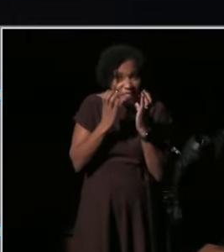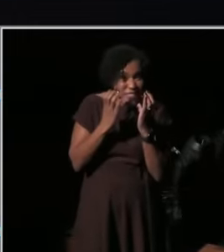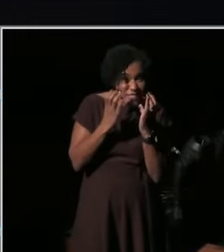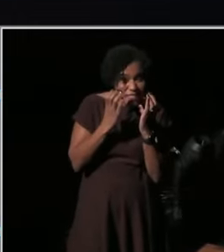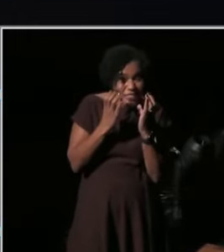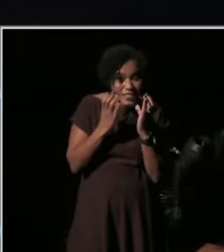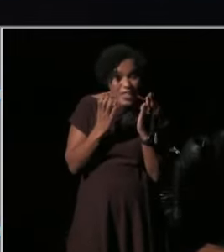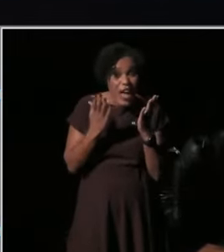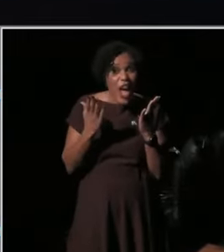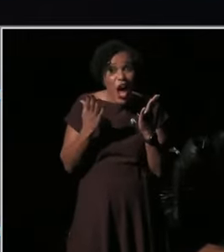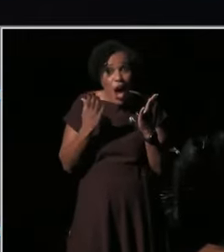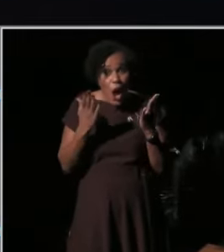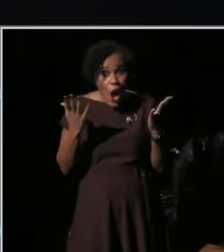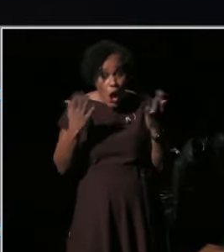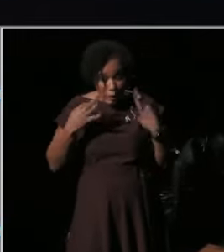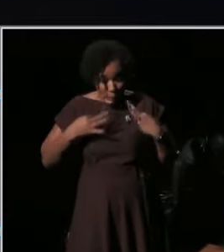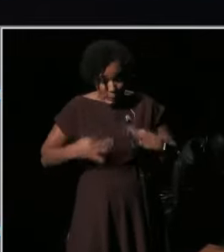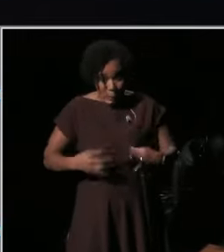In my pants.